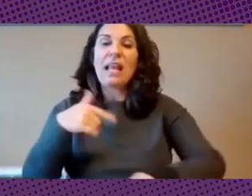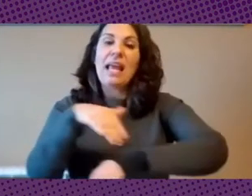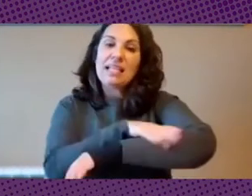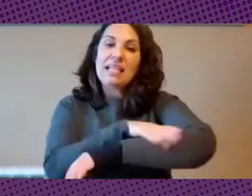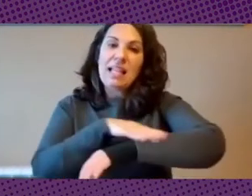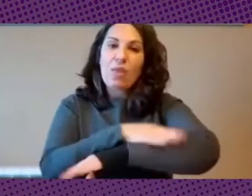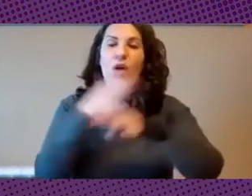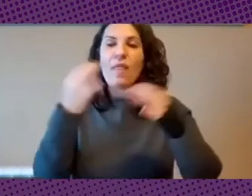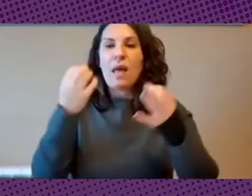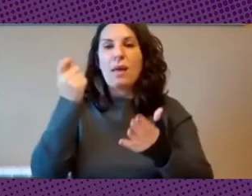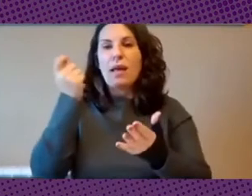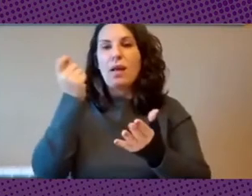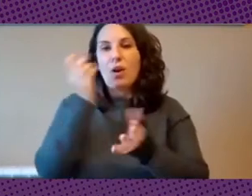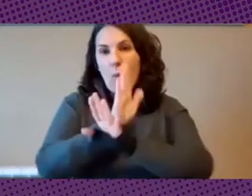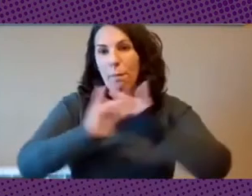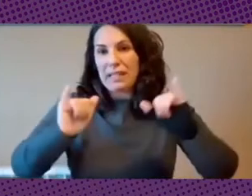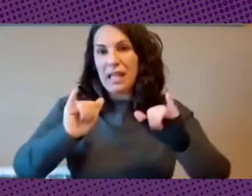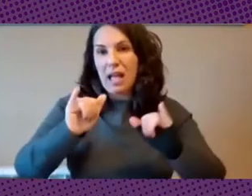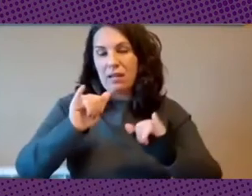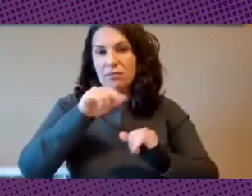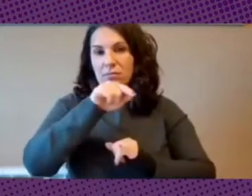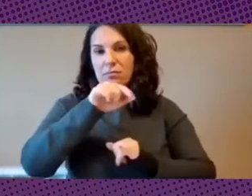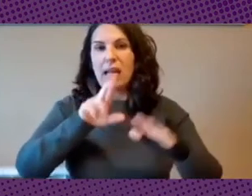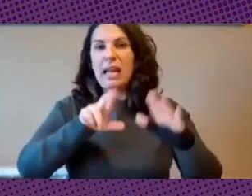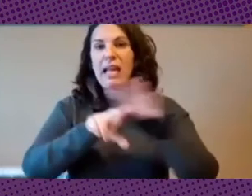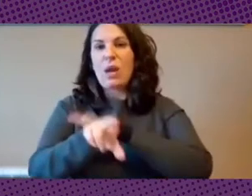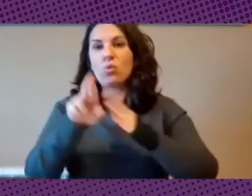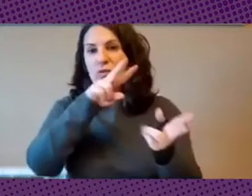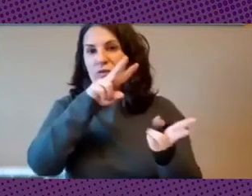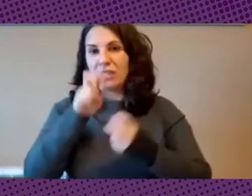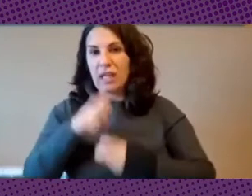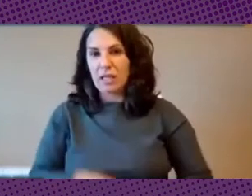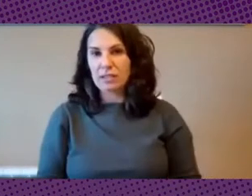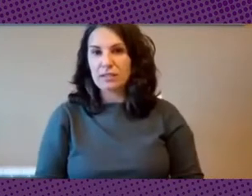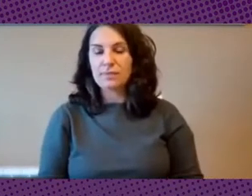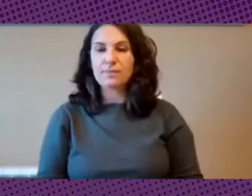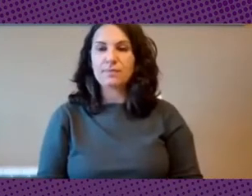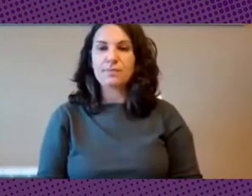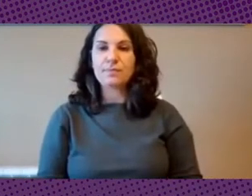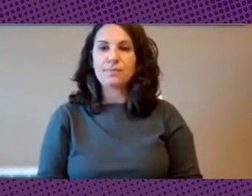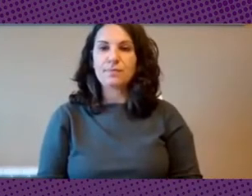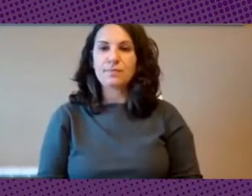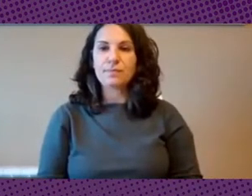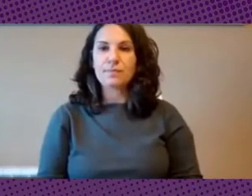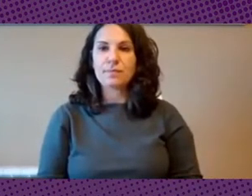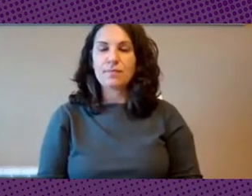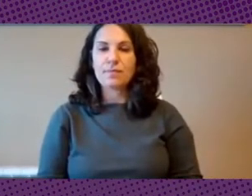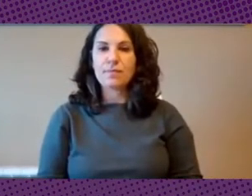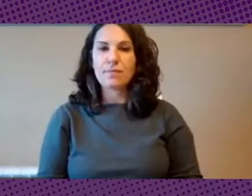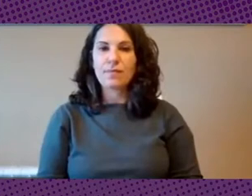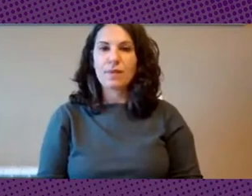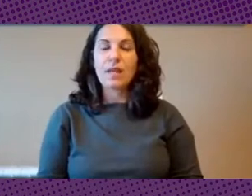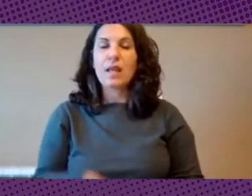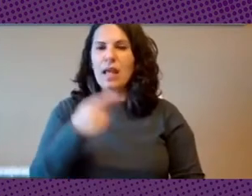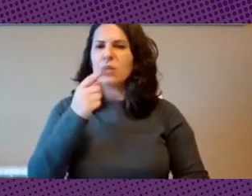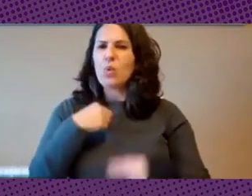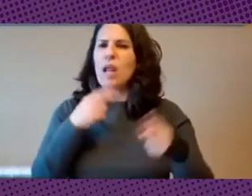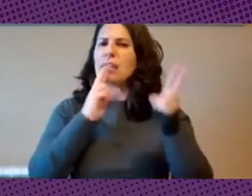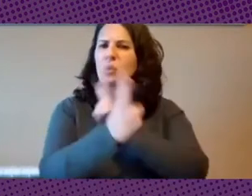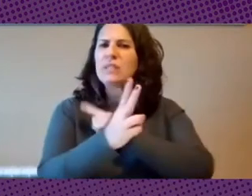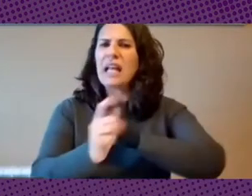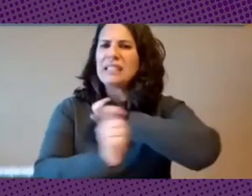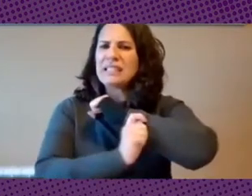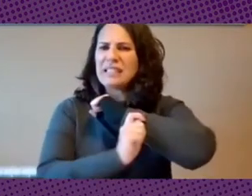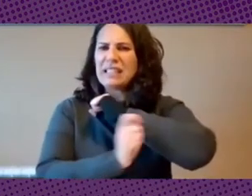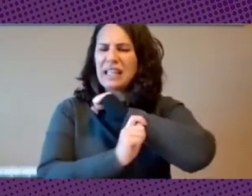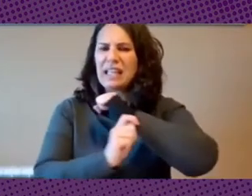is that this project of de-risking is a strategic response of the private financial system to the